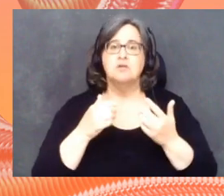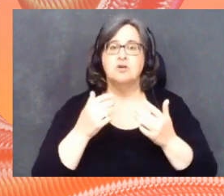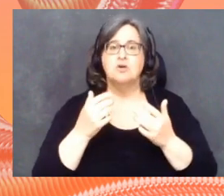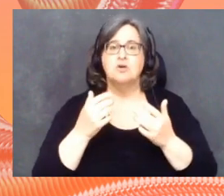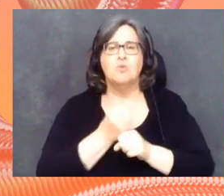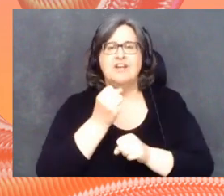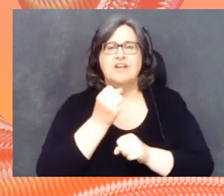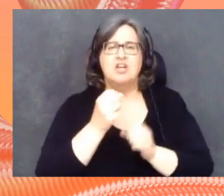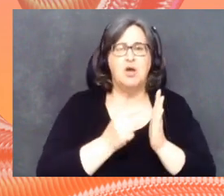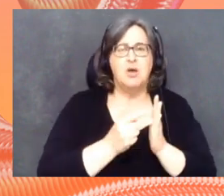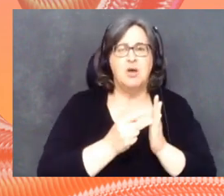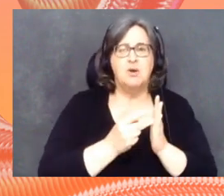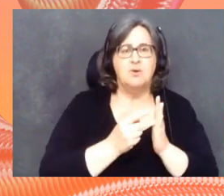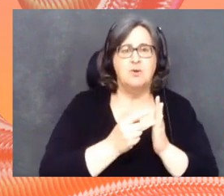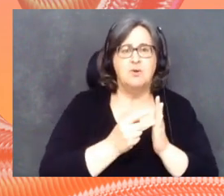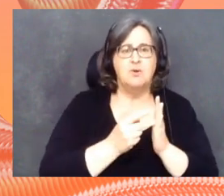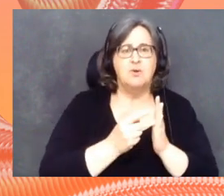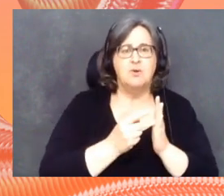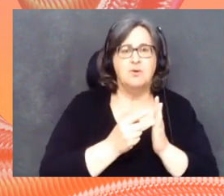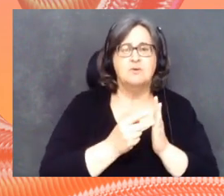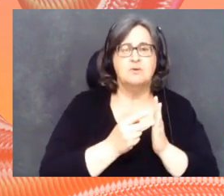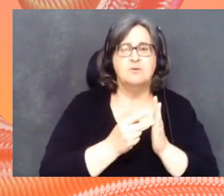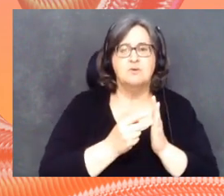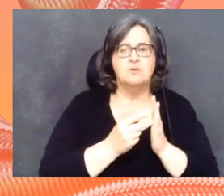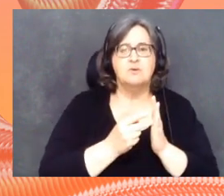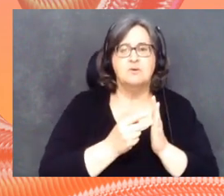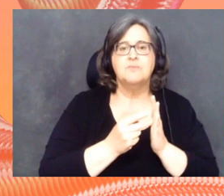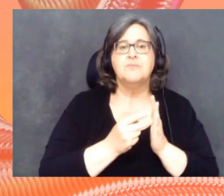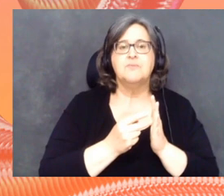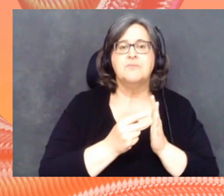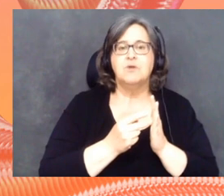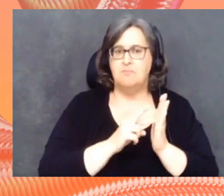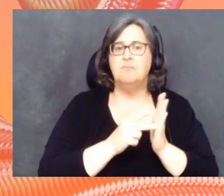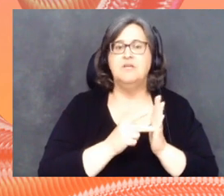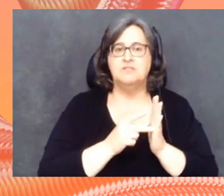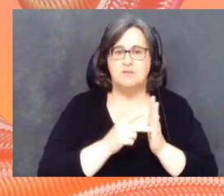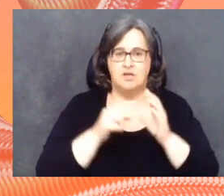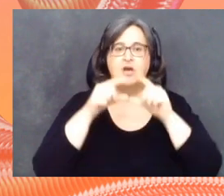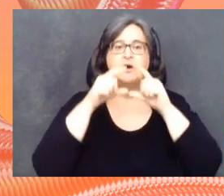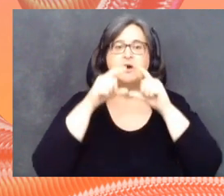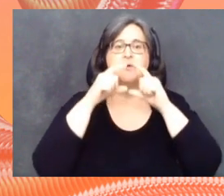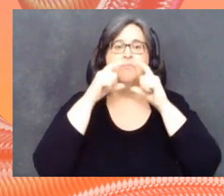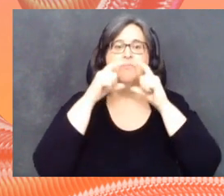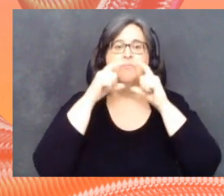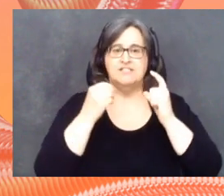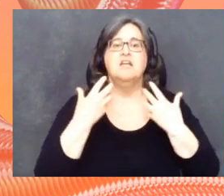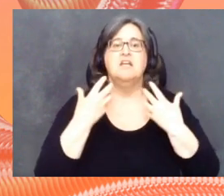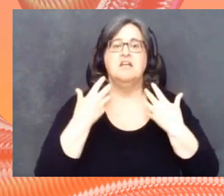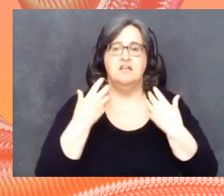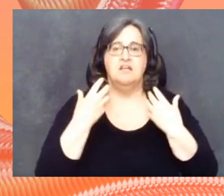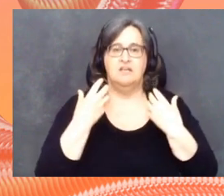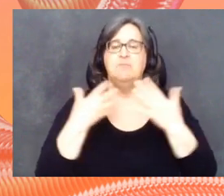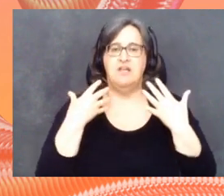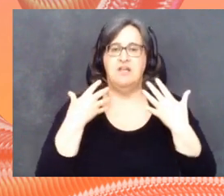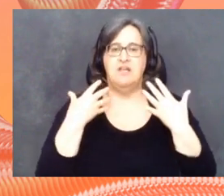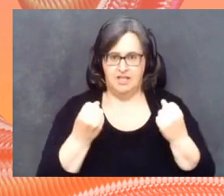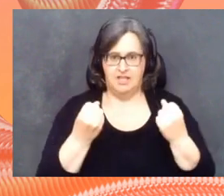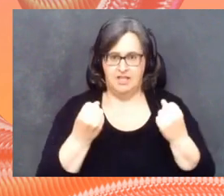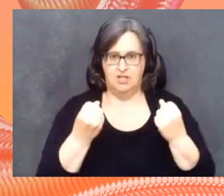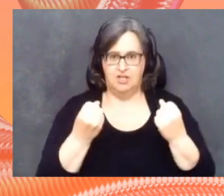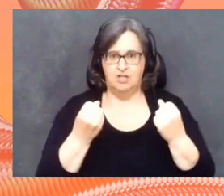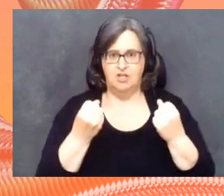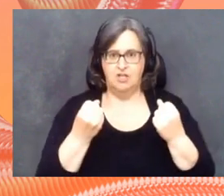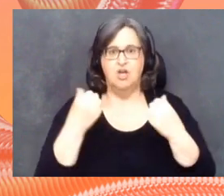a mass and an intimate healing, like ending these cycles of harm that right now feel